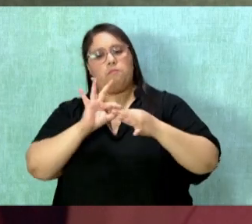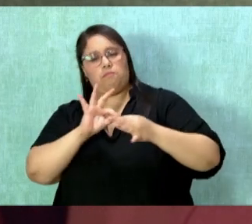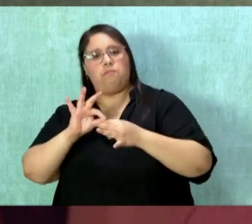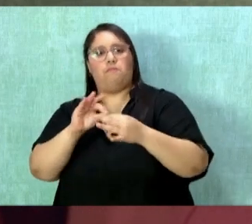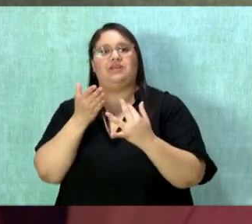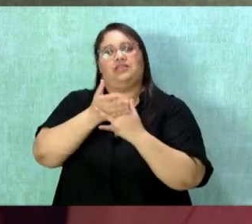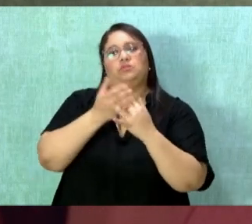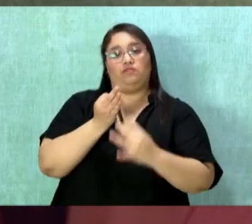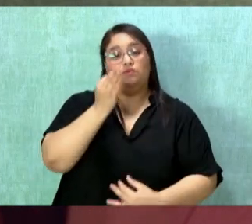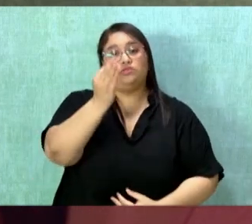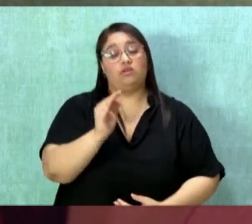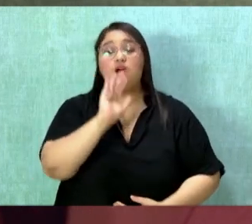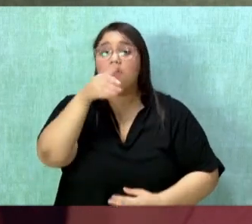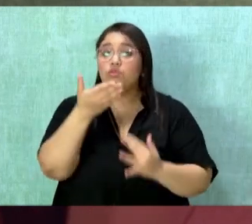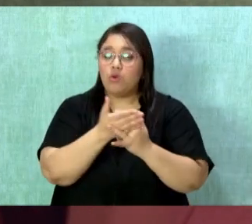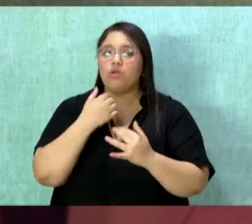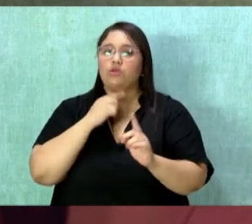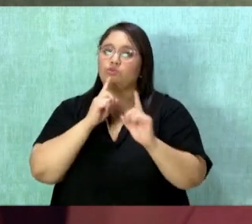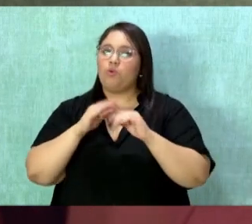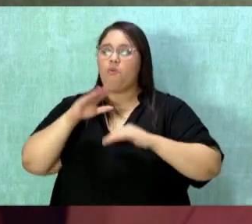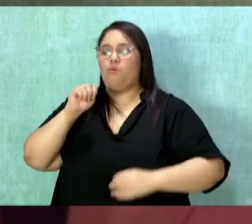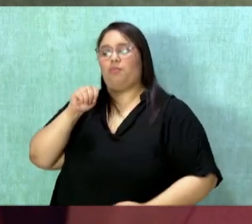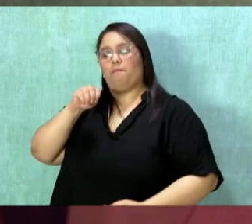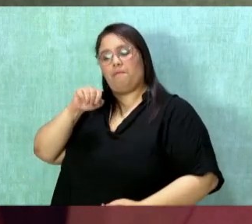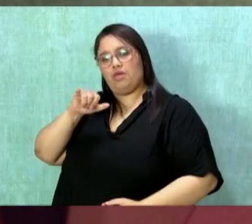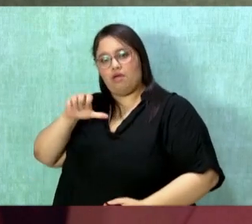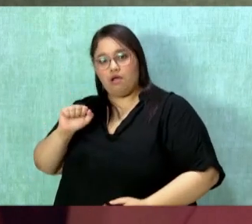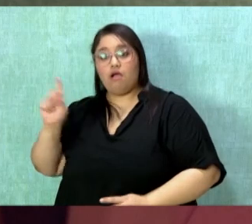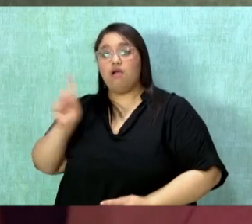accessible future. After the break, we chat more to Mia and we make